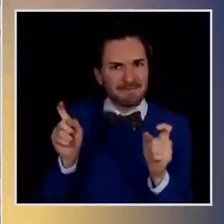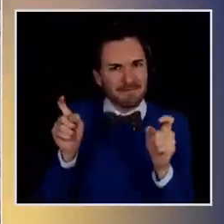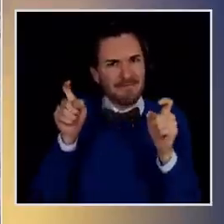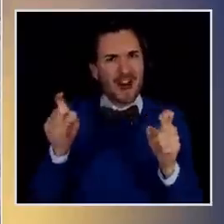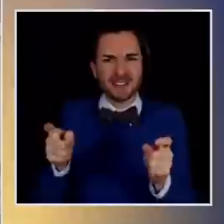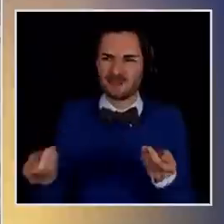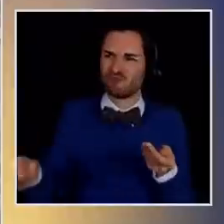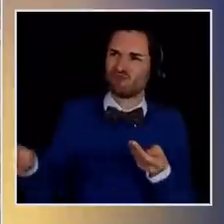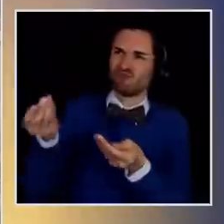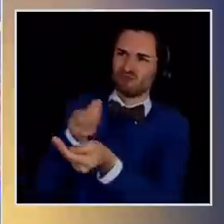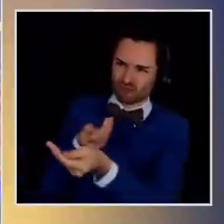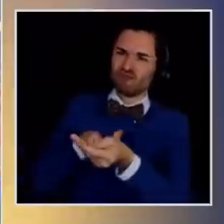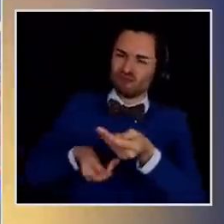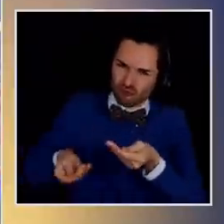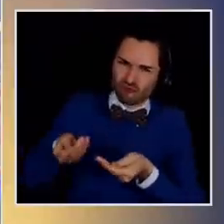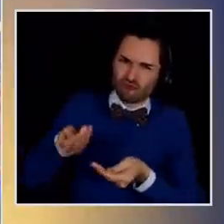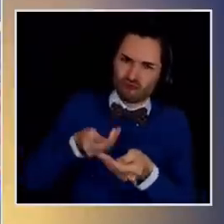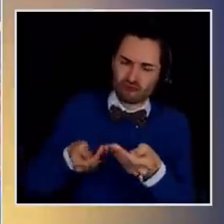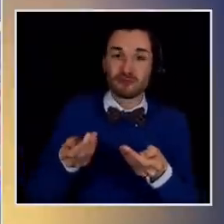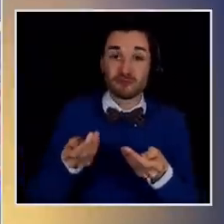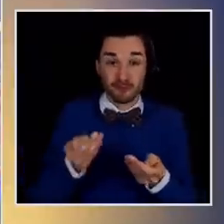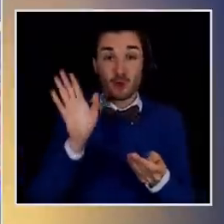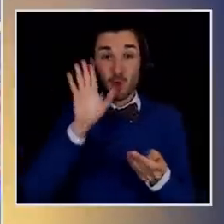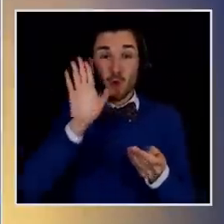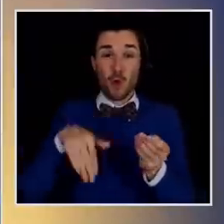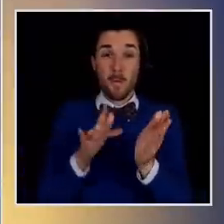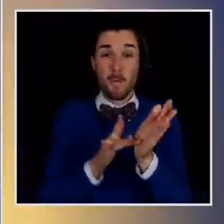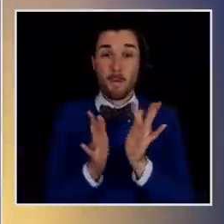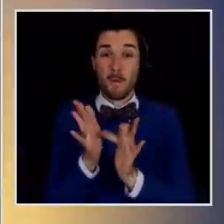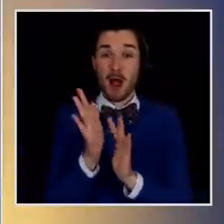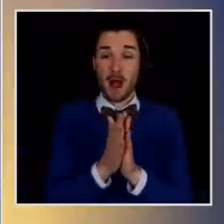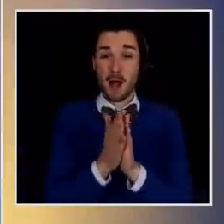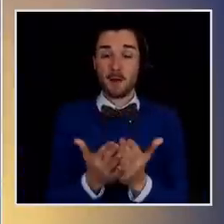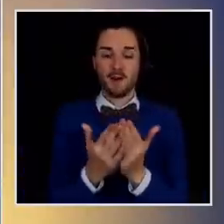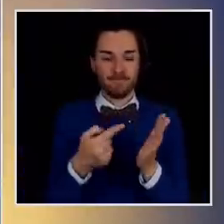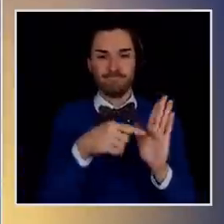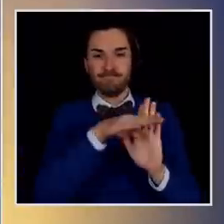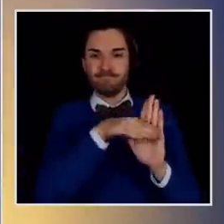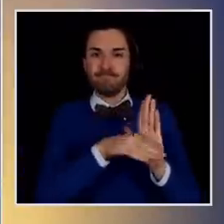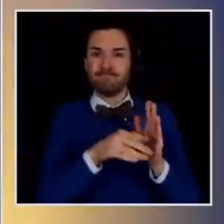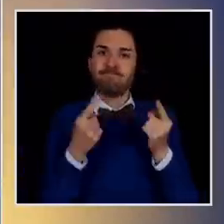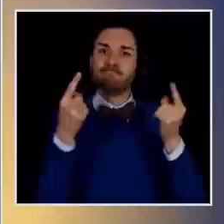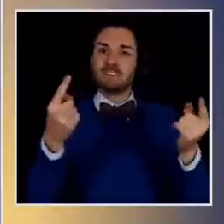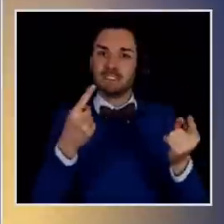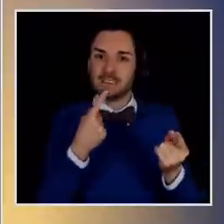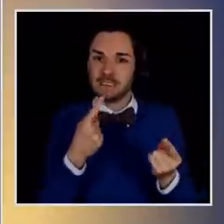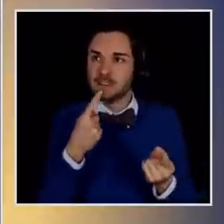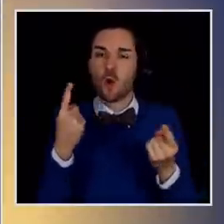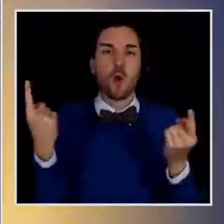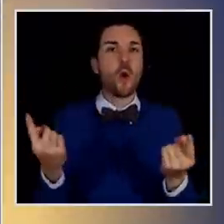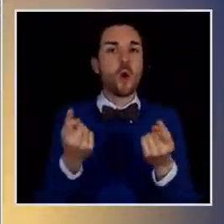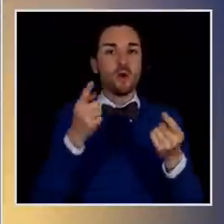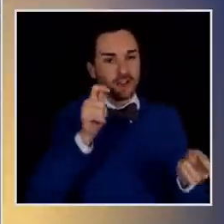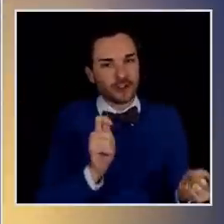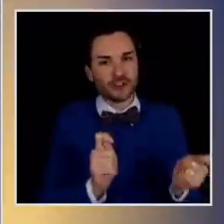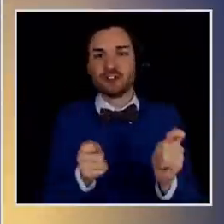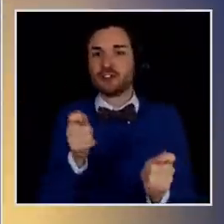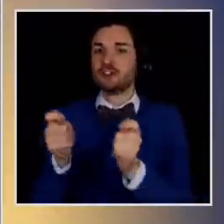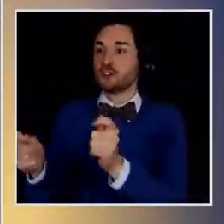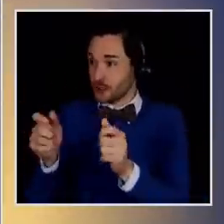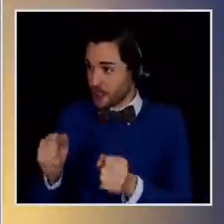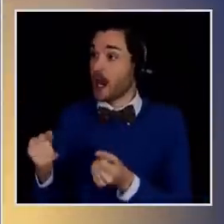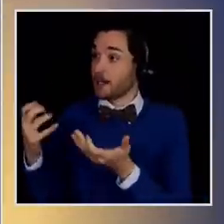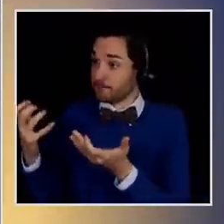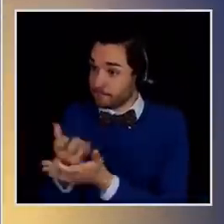The Bible tells us, to everything there is a season, a time to build, a time to reap, and a time to sow,